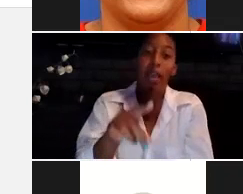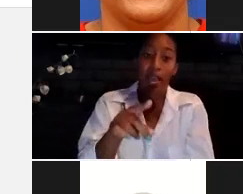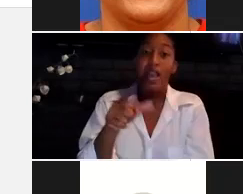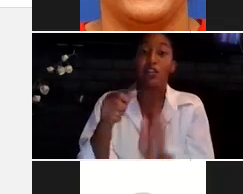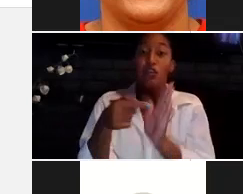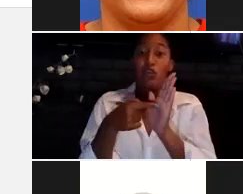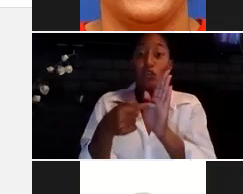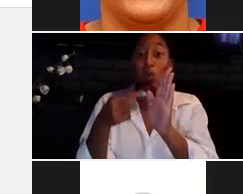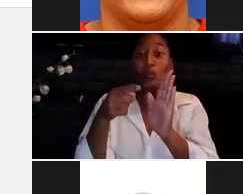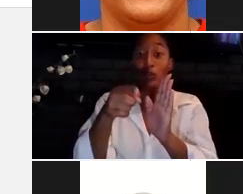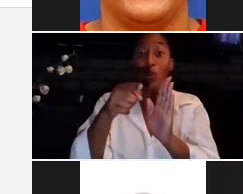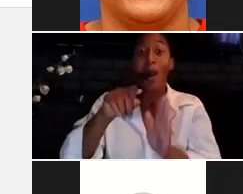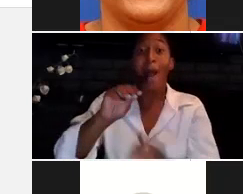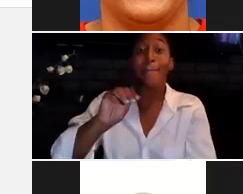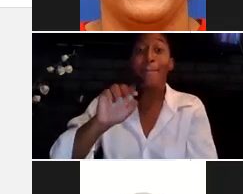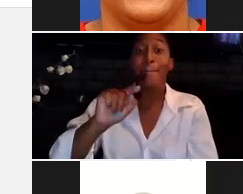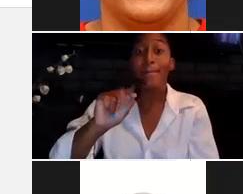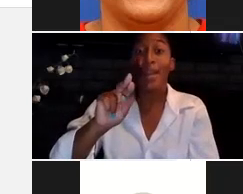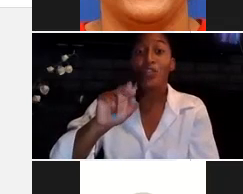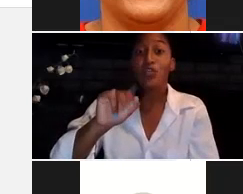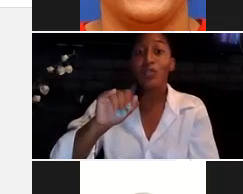for time, the second.